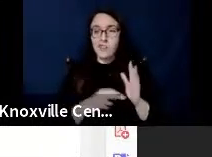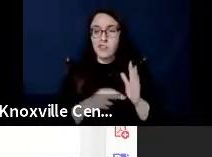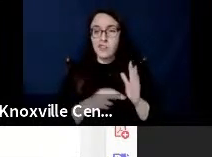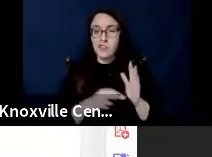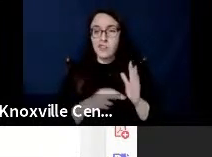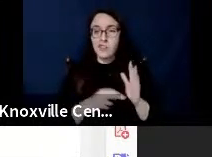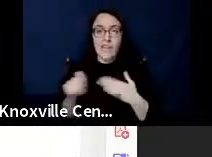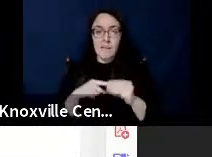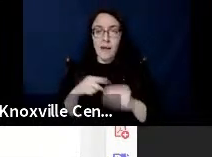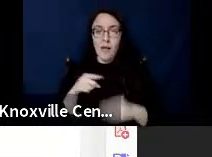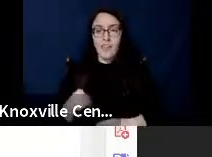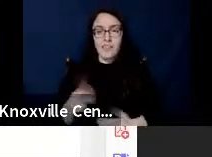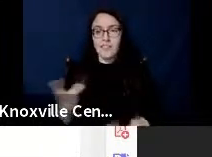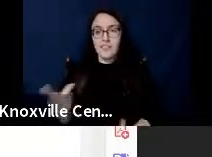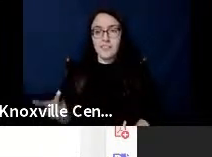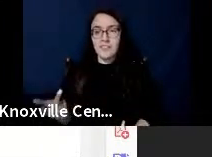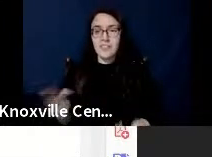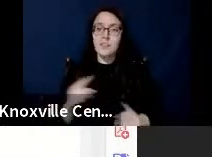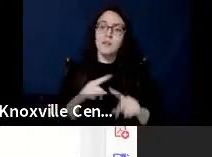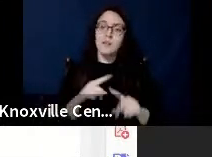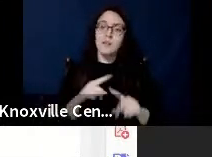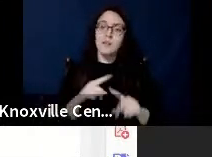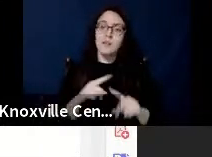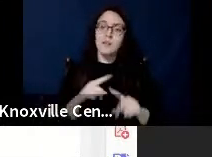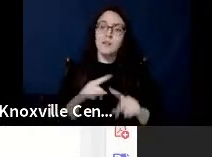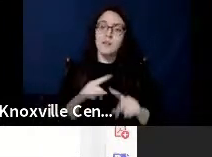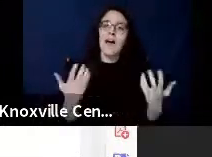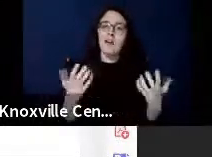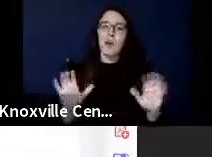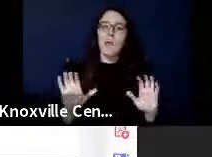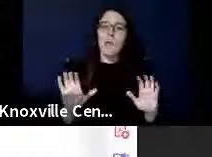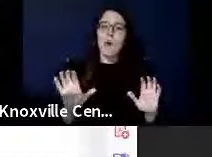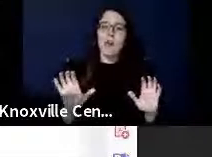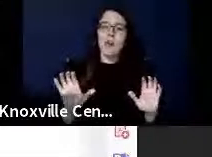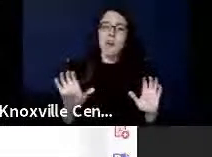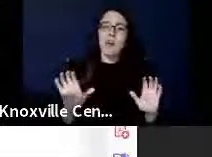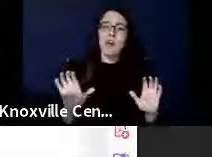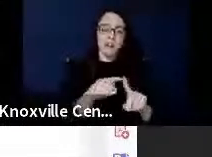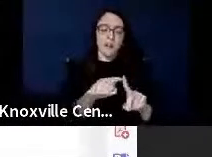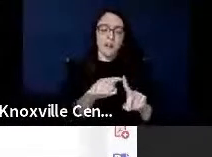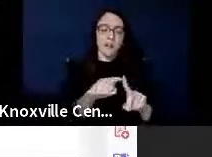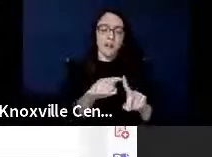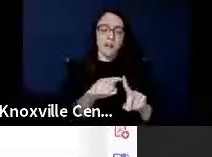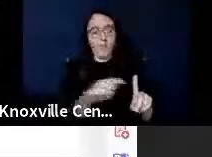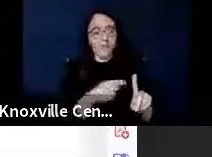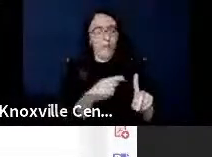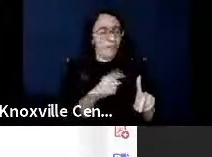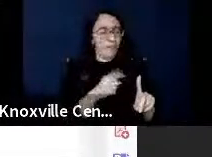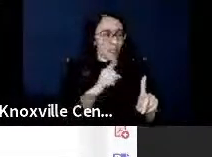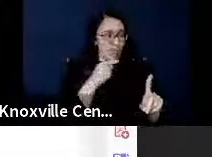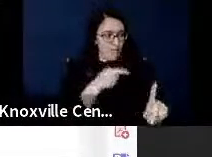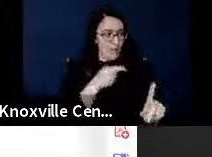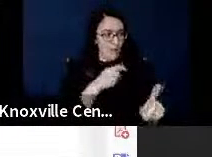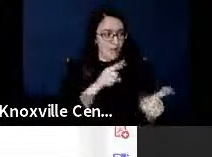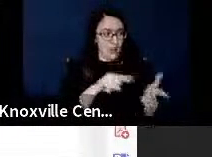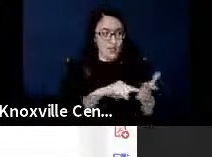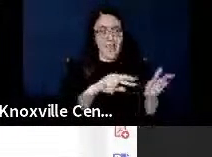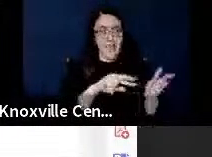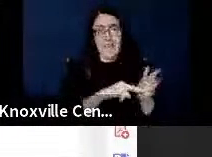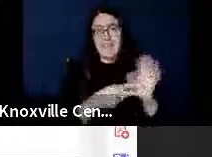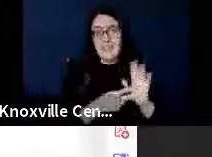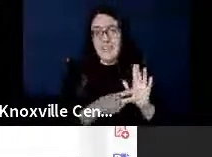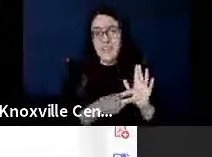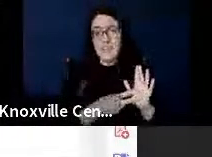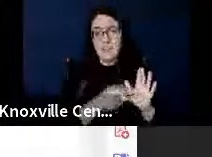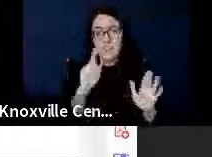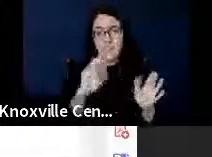think, but I don't want to kind of miss the big picture, which is the intent,